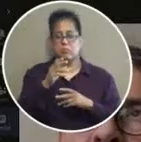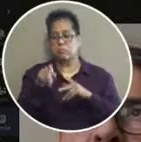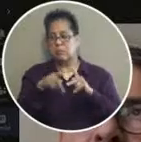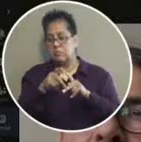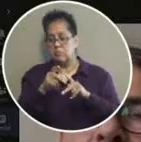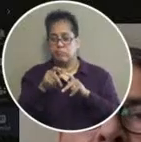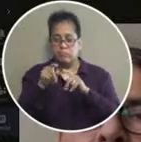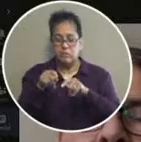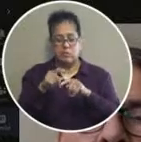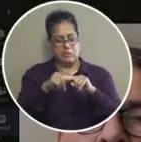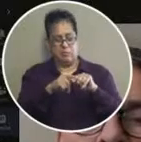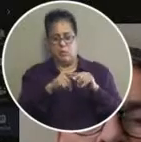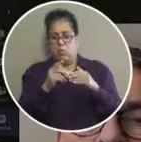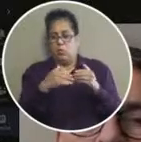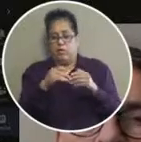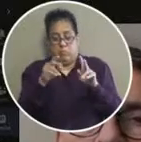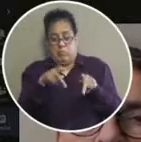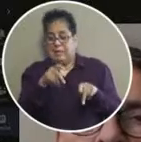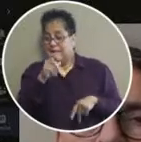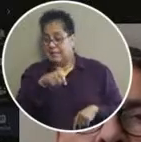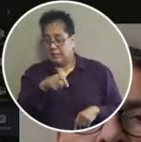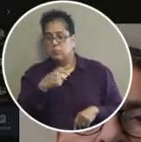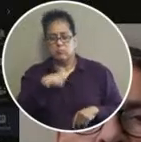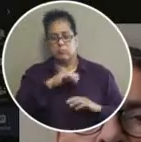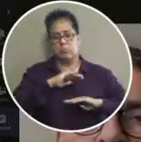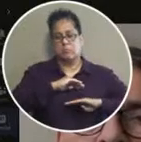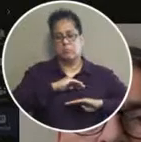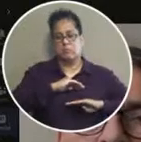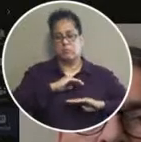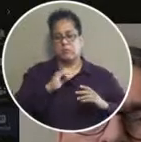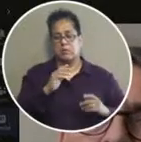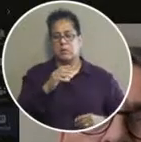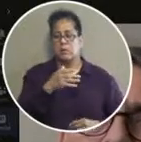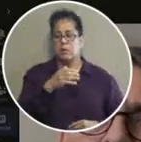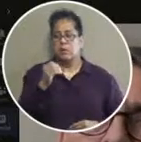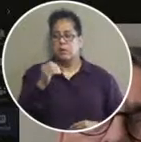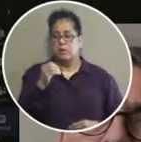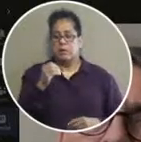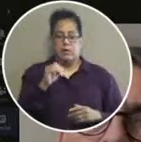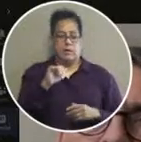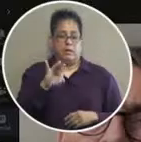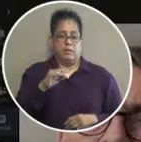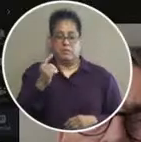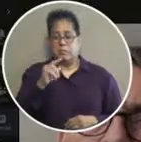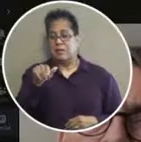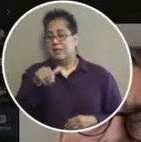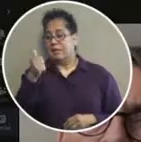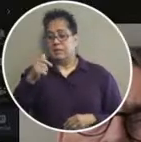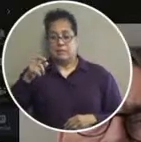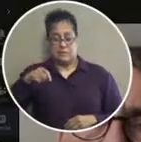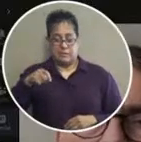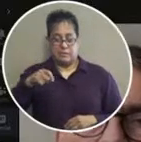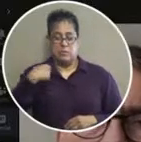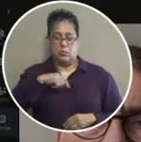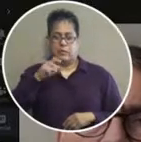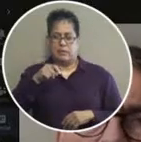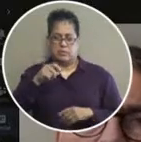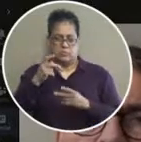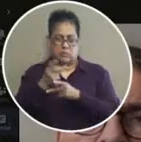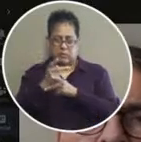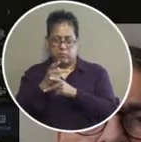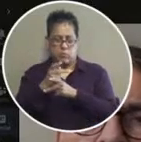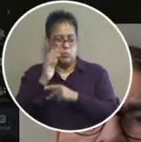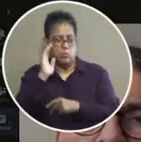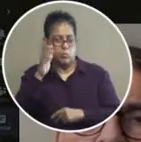So depending on what people need, we can meet those needs. And if there's something else that comes up that looks like we need to address, we